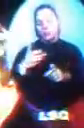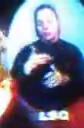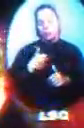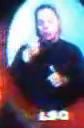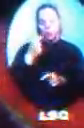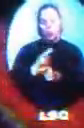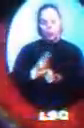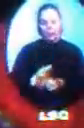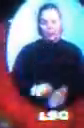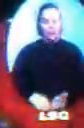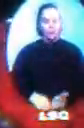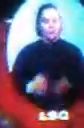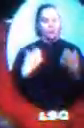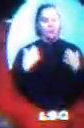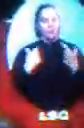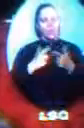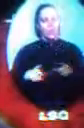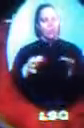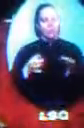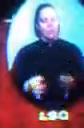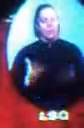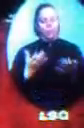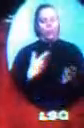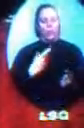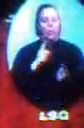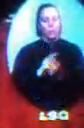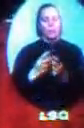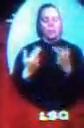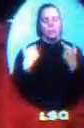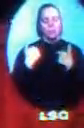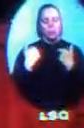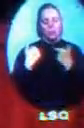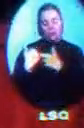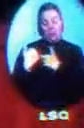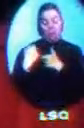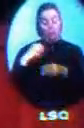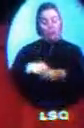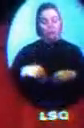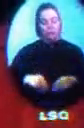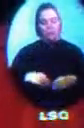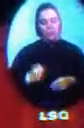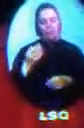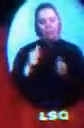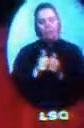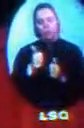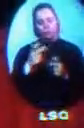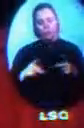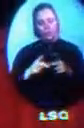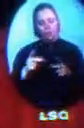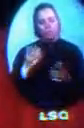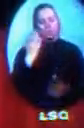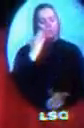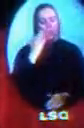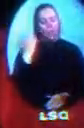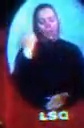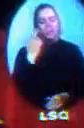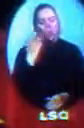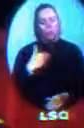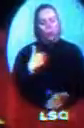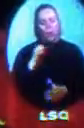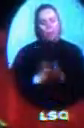Gatineau. Mr. Speaker, the Official Languages Committee wants to meet with Foreign